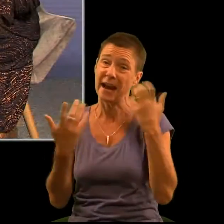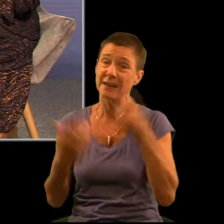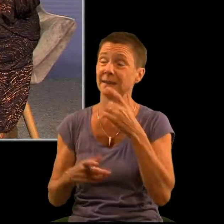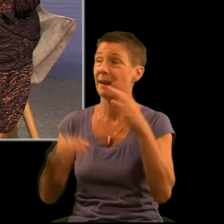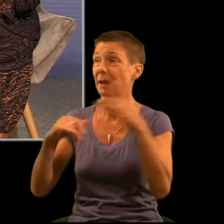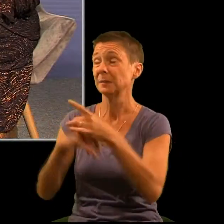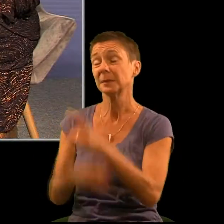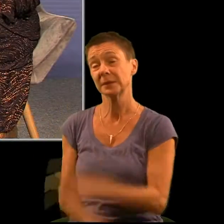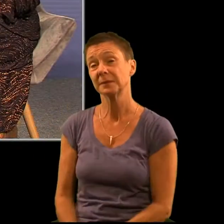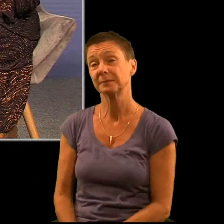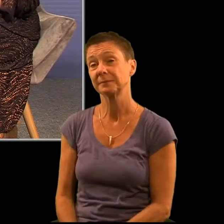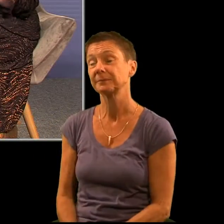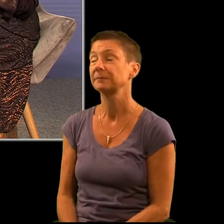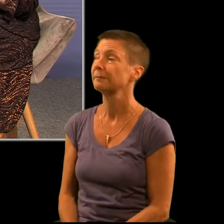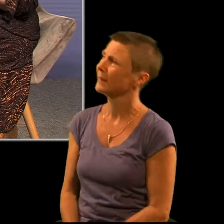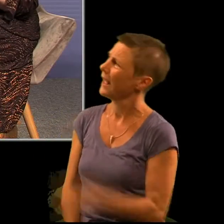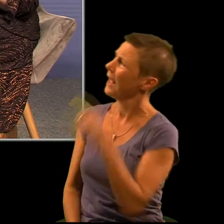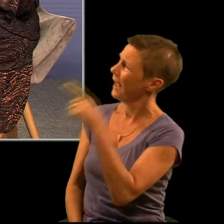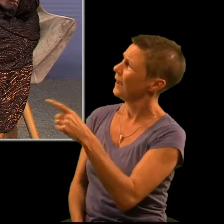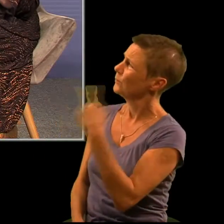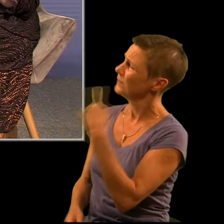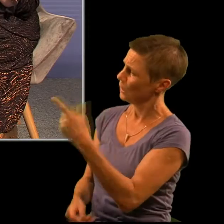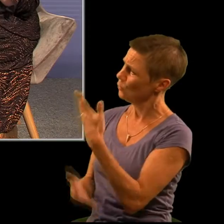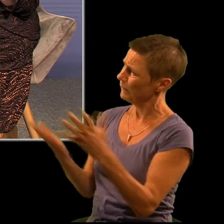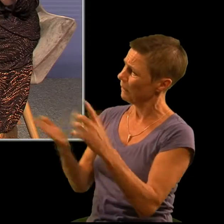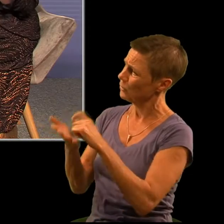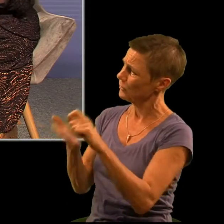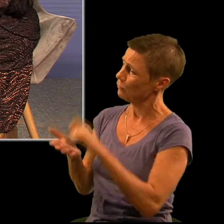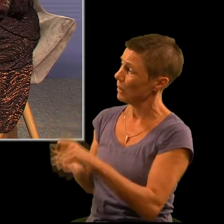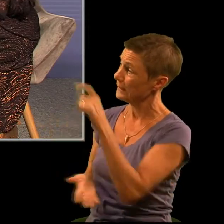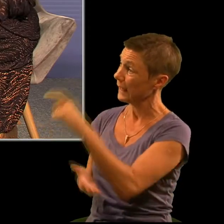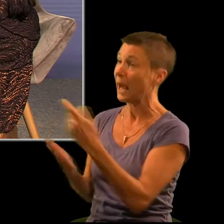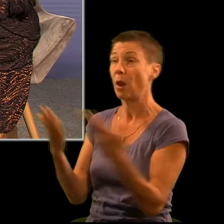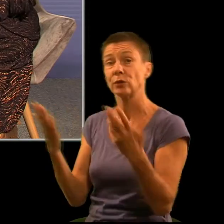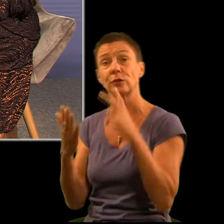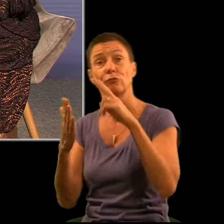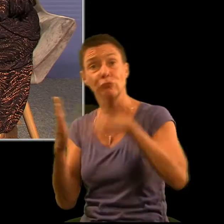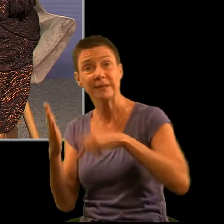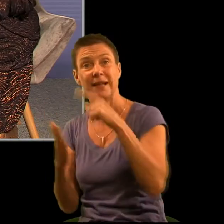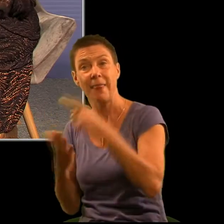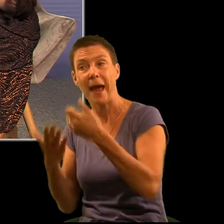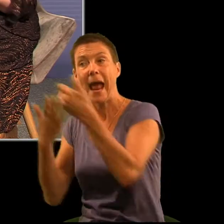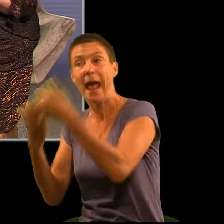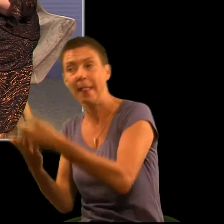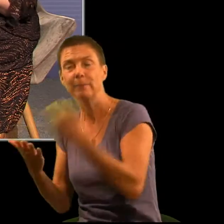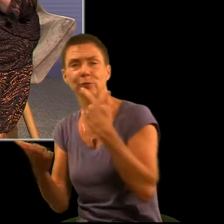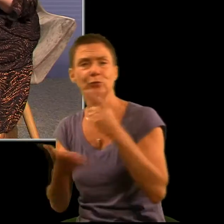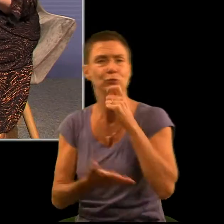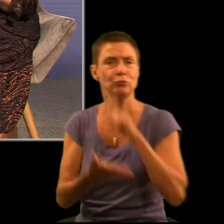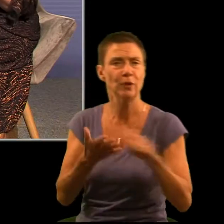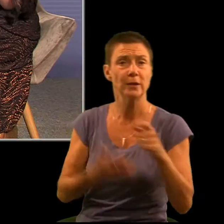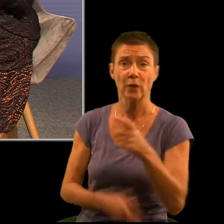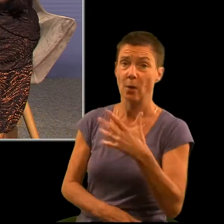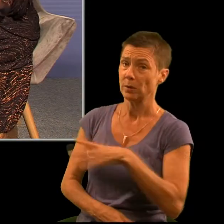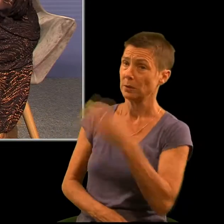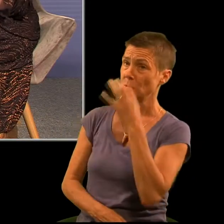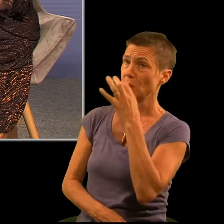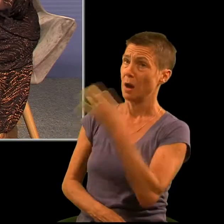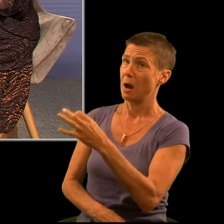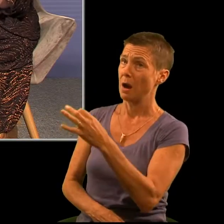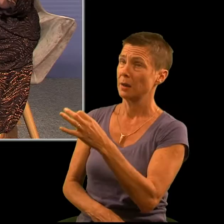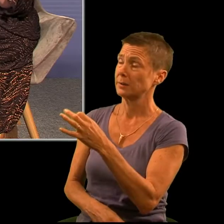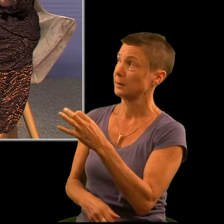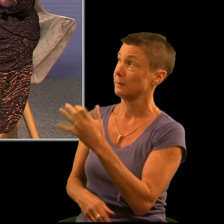nice point, that you did a lot of writing, and a lot of the reading that you did helped you to write. And I wanted to ask all three of you, maybe start